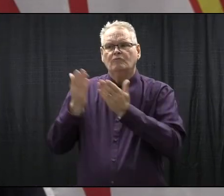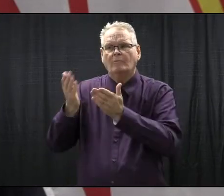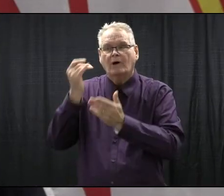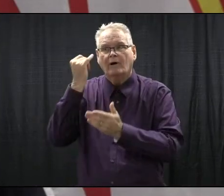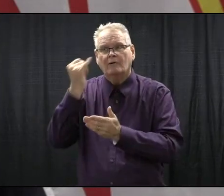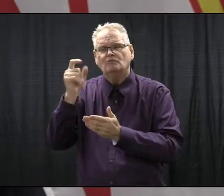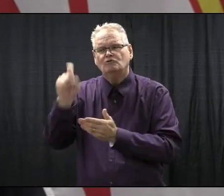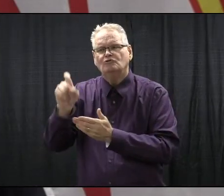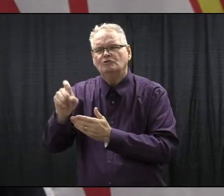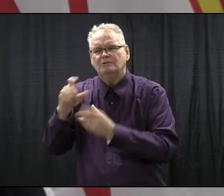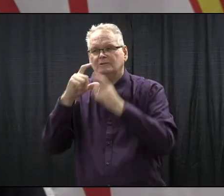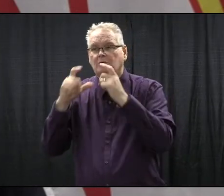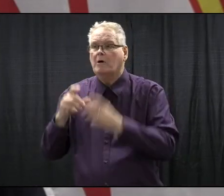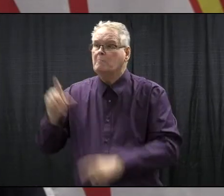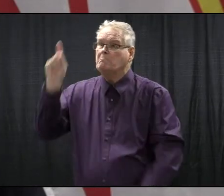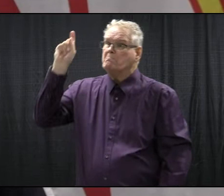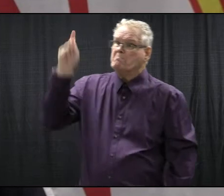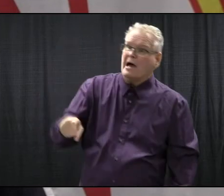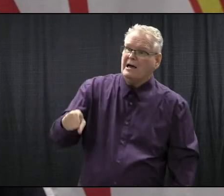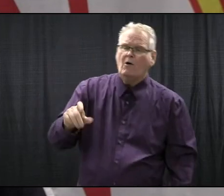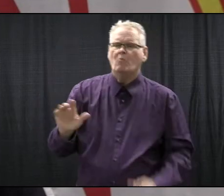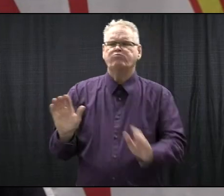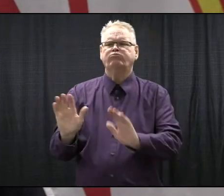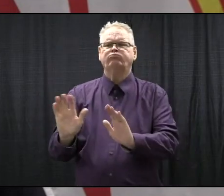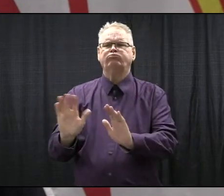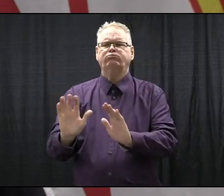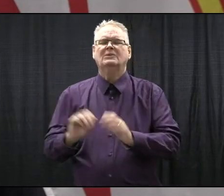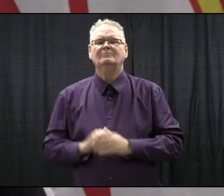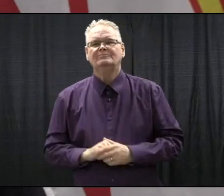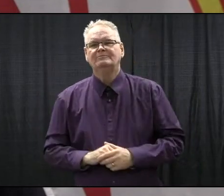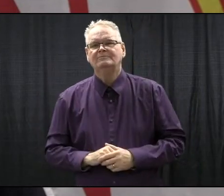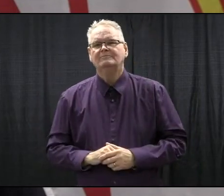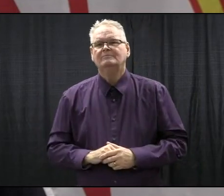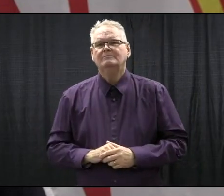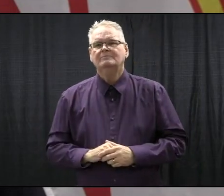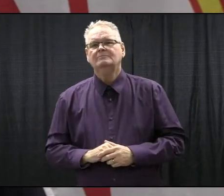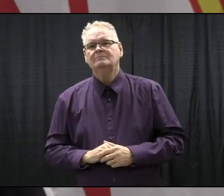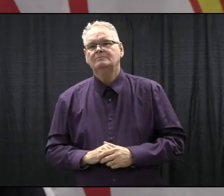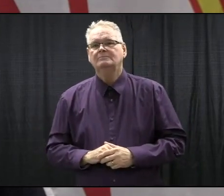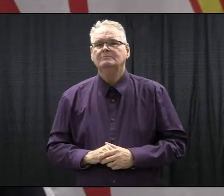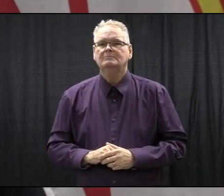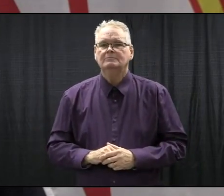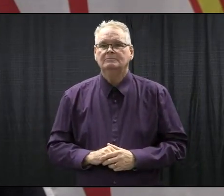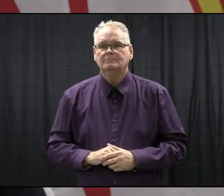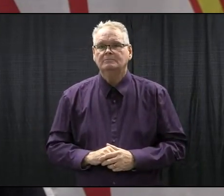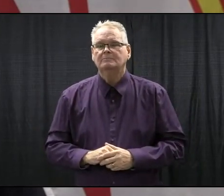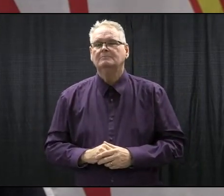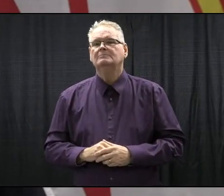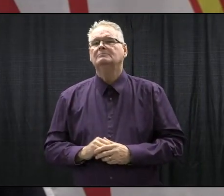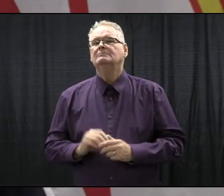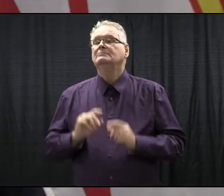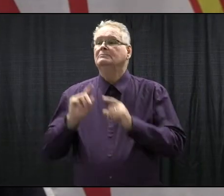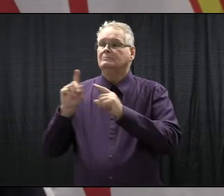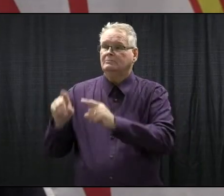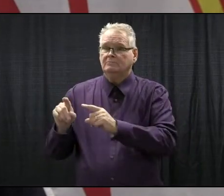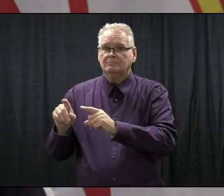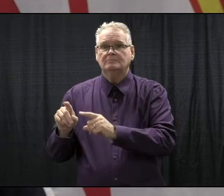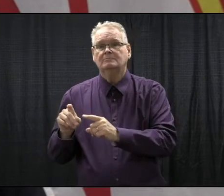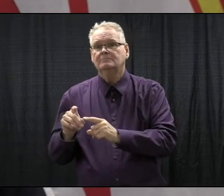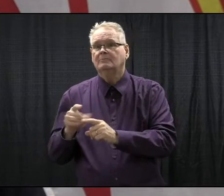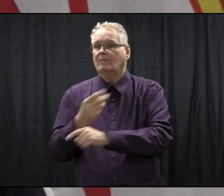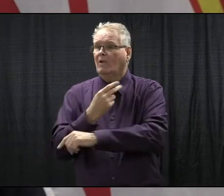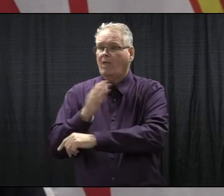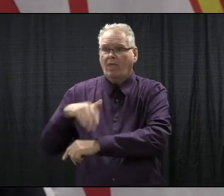that if you, if you're in a situation where you don't know everybody's vaccination status, if you're not